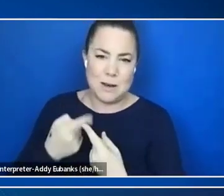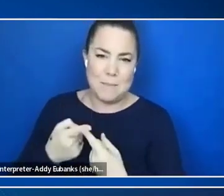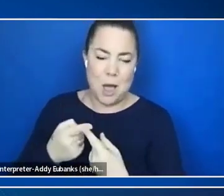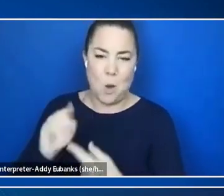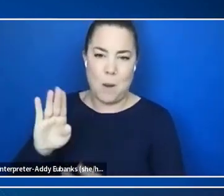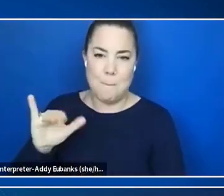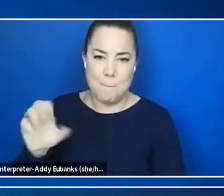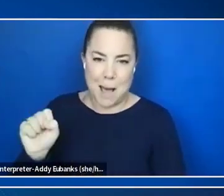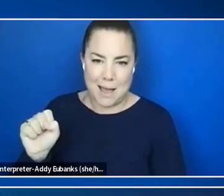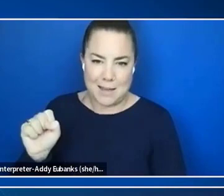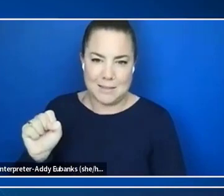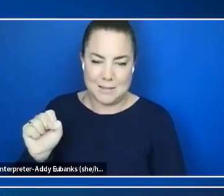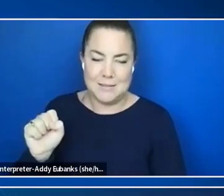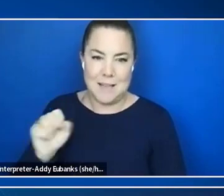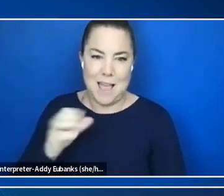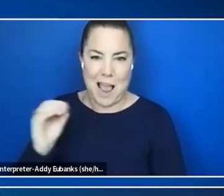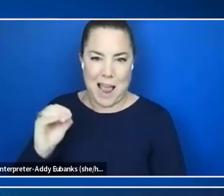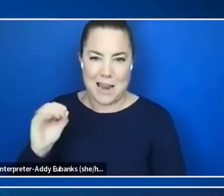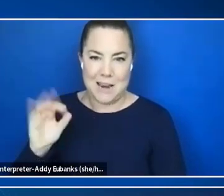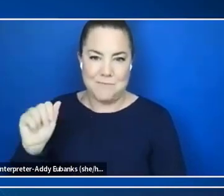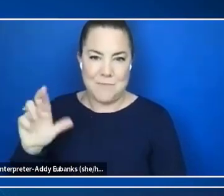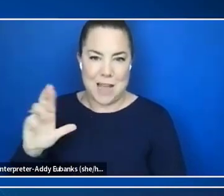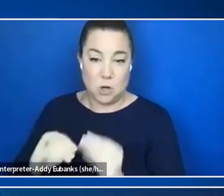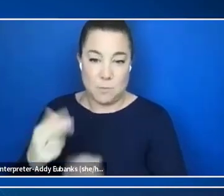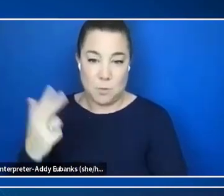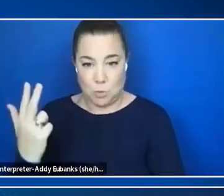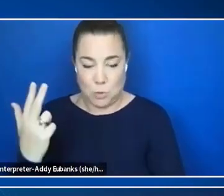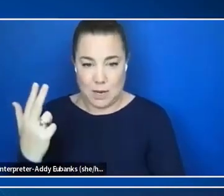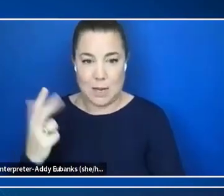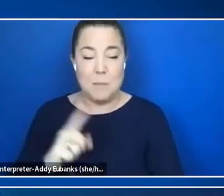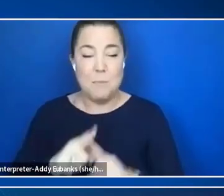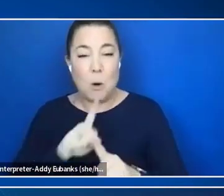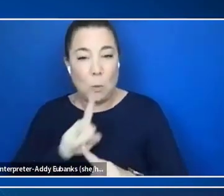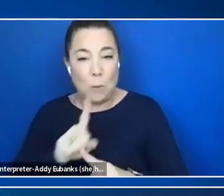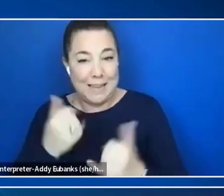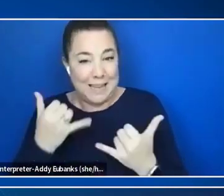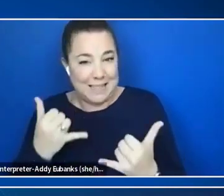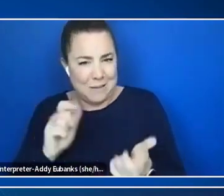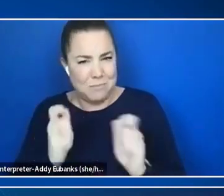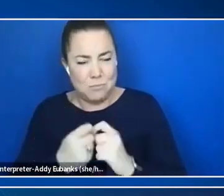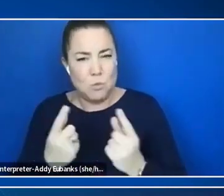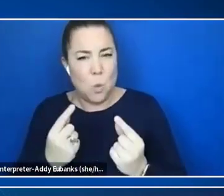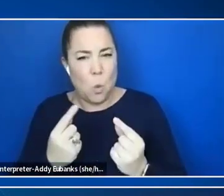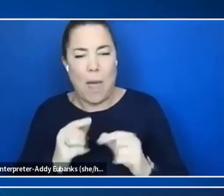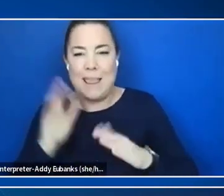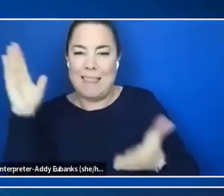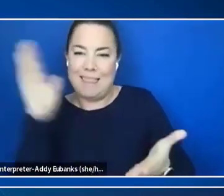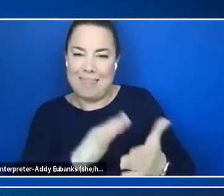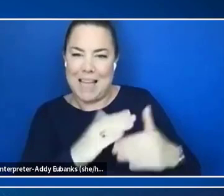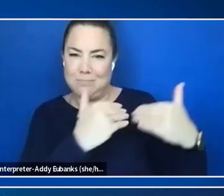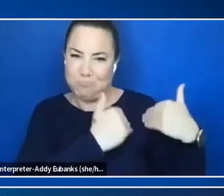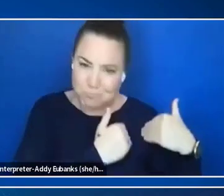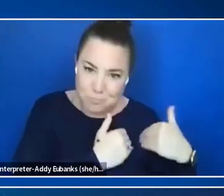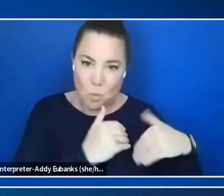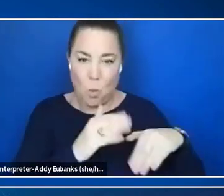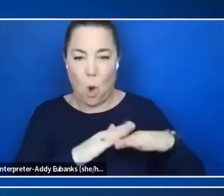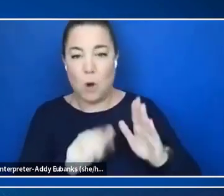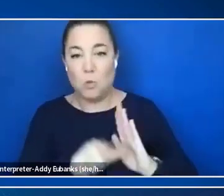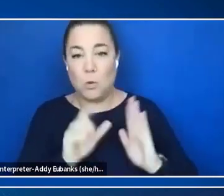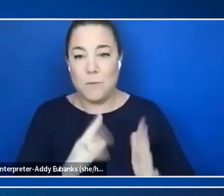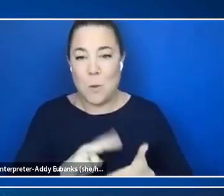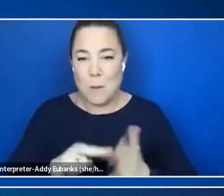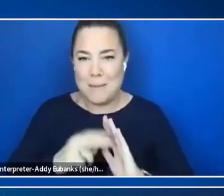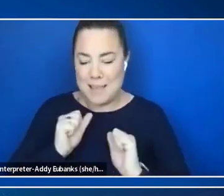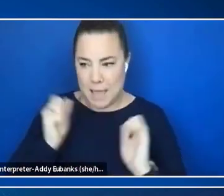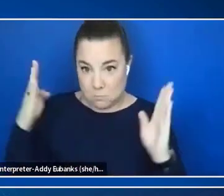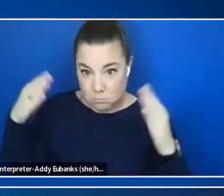the other reason we're doing this is burden on the reviewers. So less burden on them, more time to focus on the significance